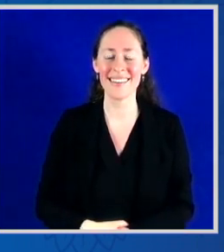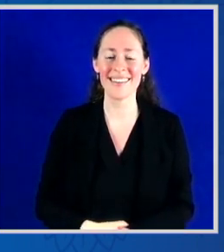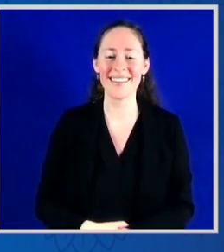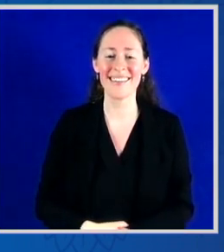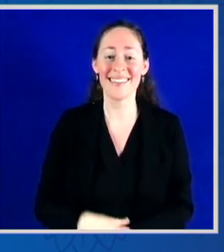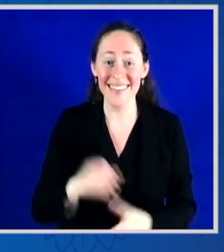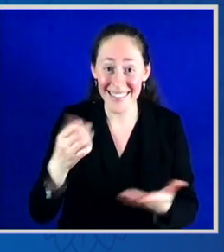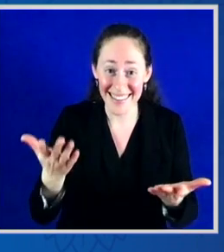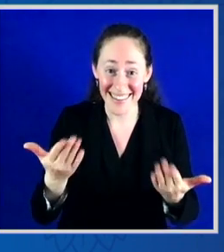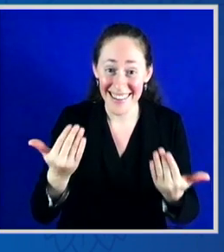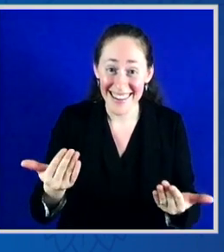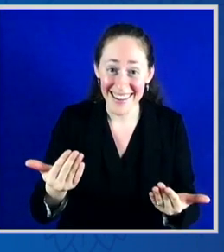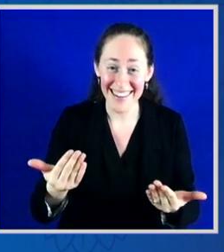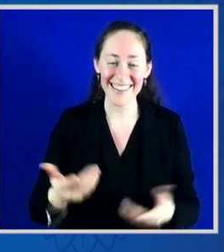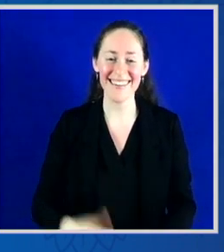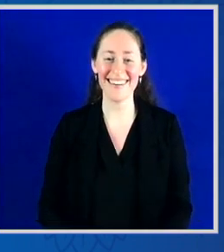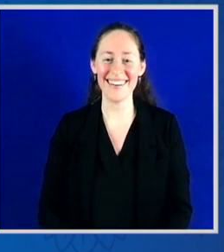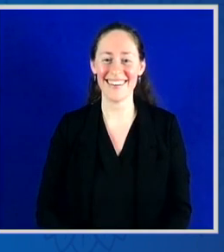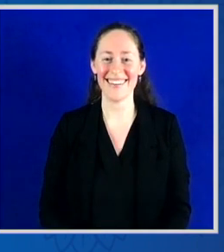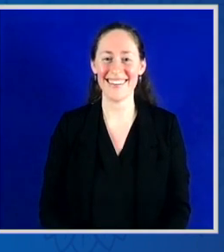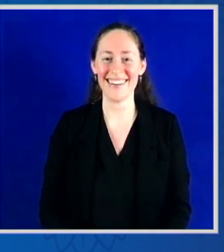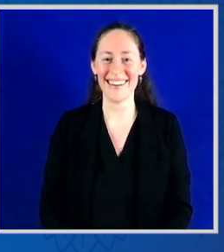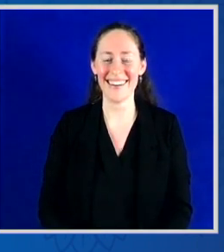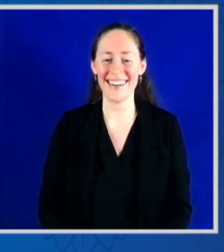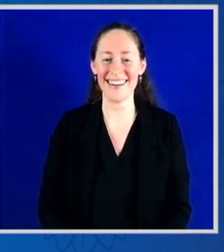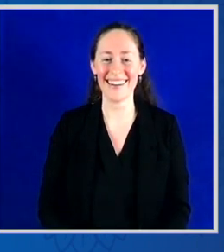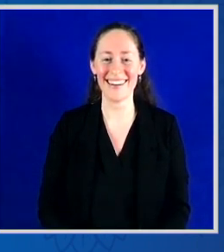Let's see. Hold on.